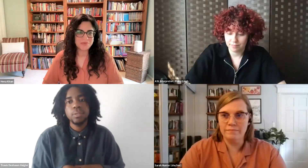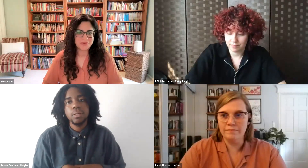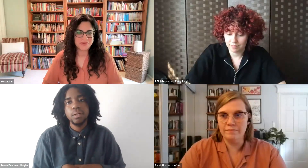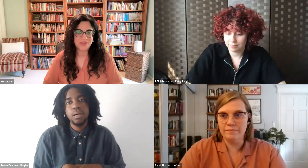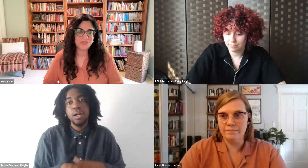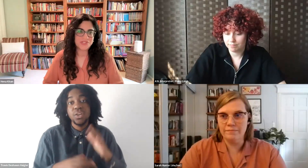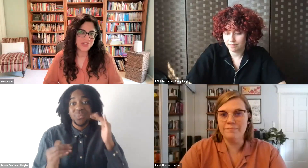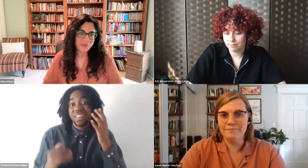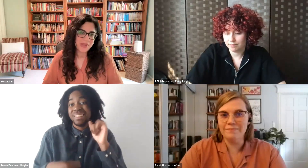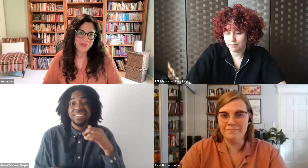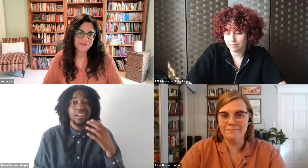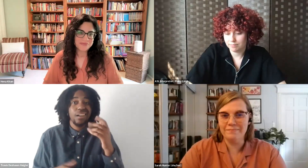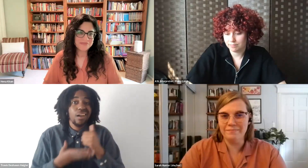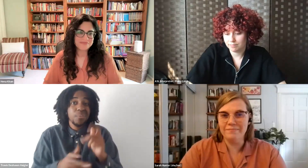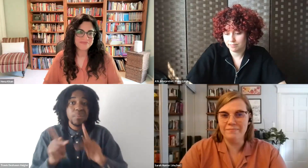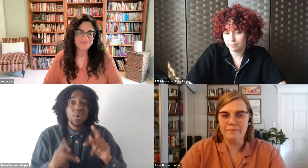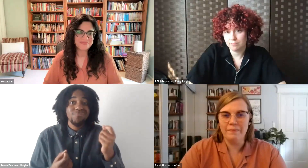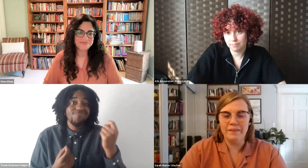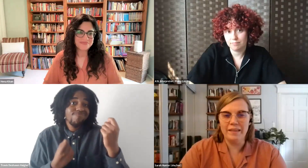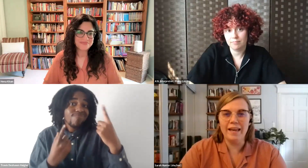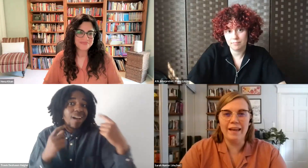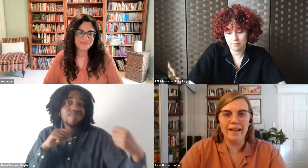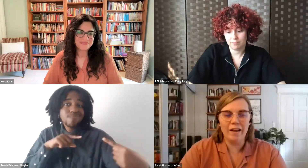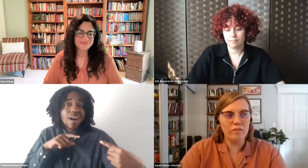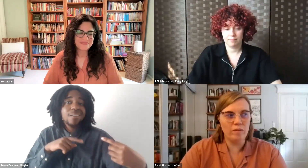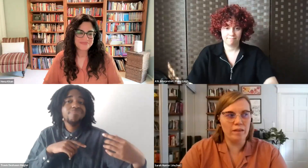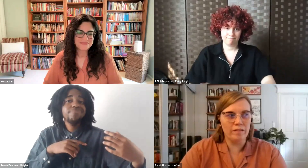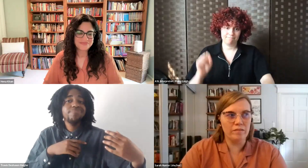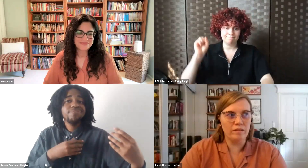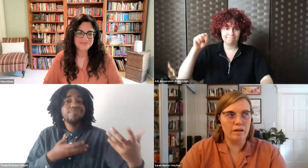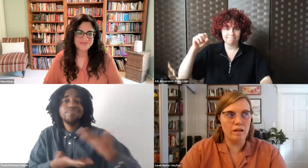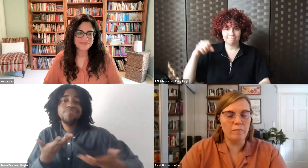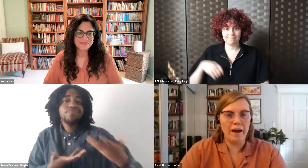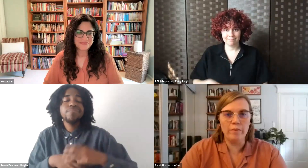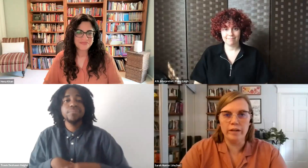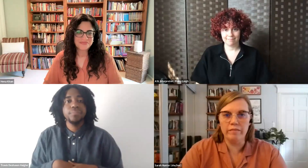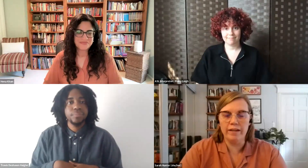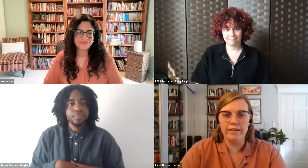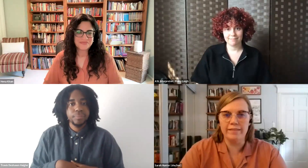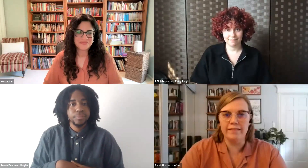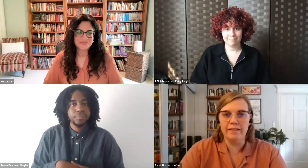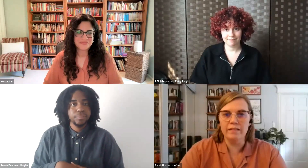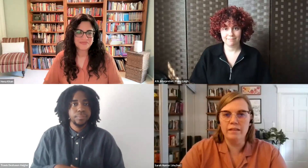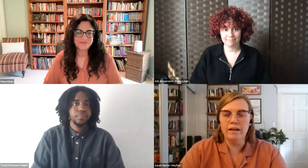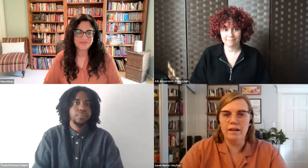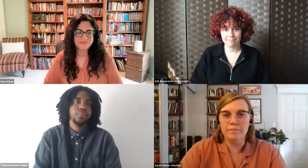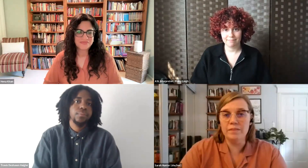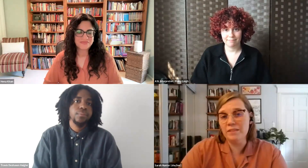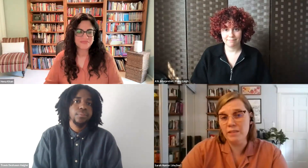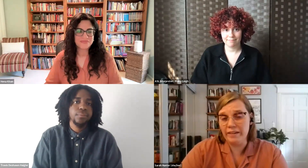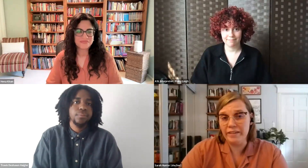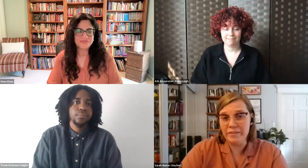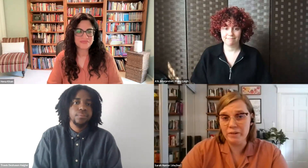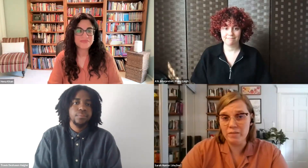just helps people understand each other better. Yeah, and I also think there's a lot of power in recognizing